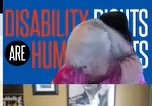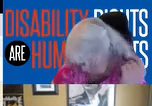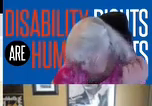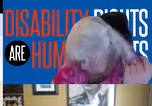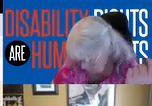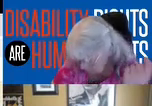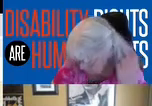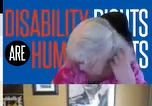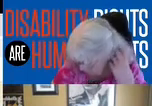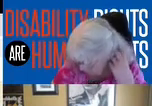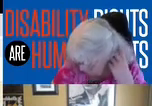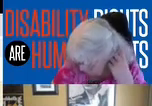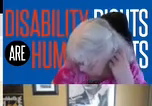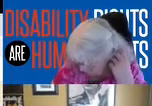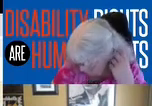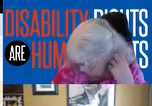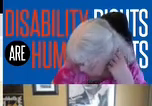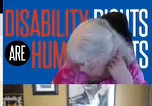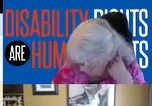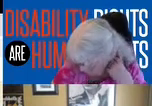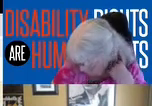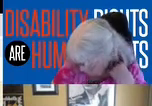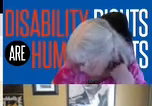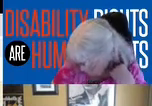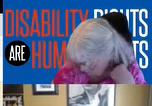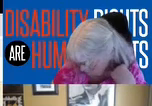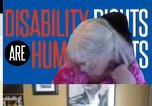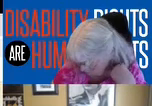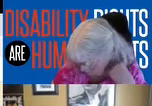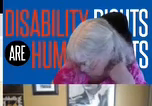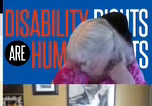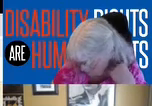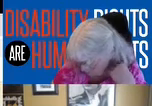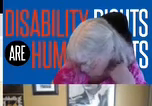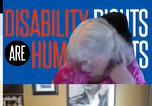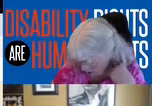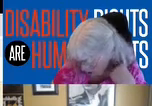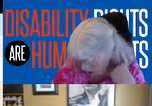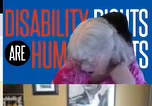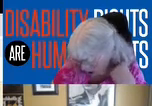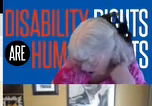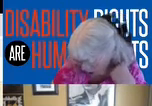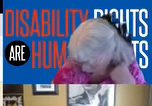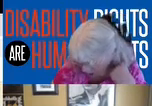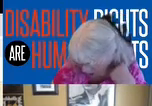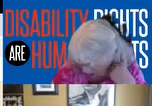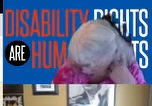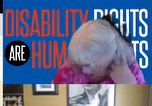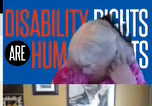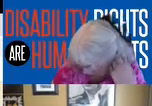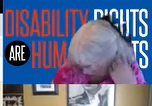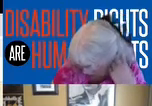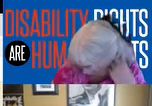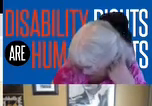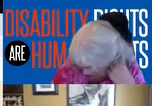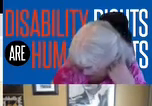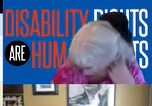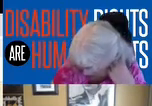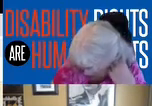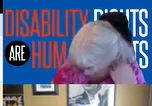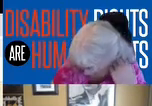with screen reader users. That's a really good one. So Zoom does play well